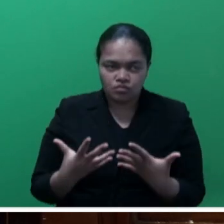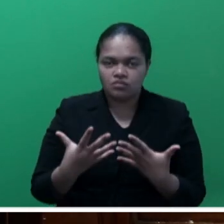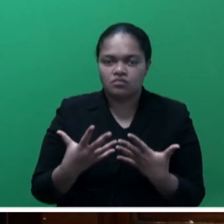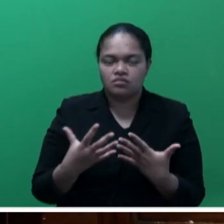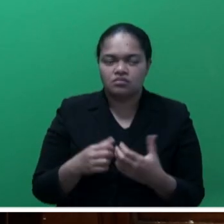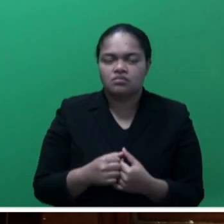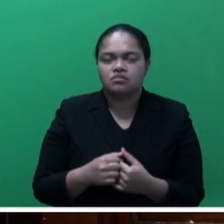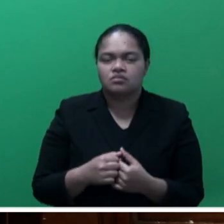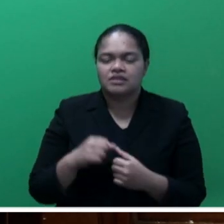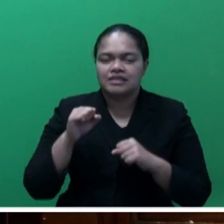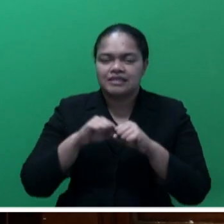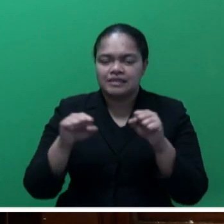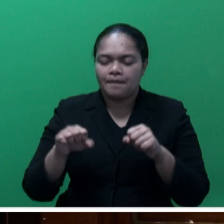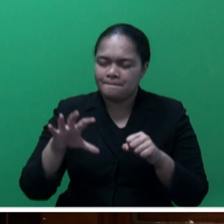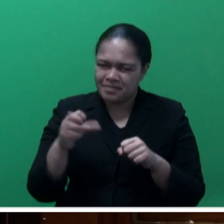ecosystems must be protected.